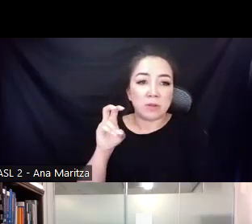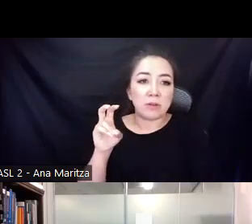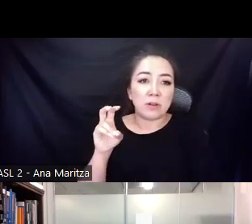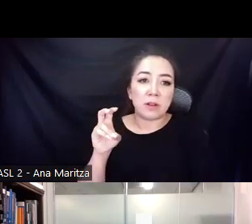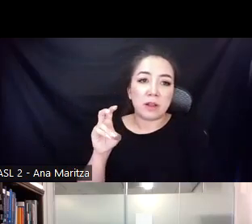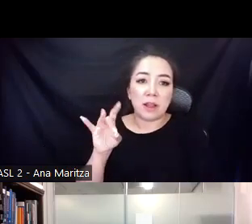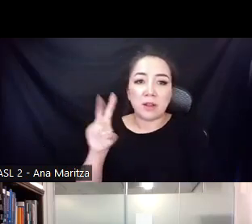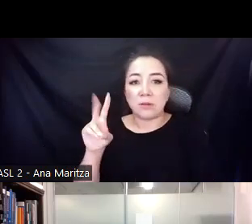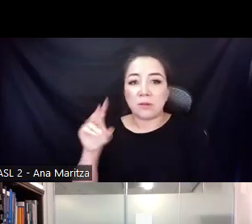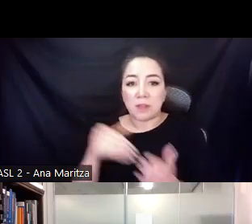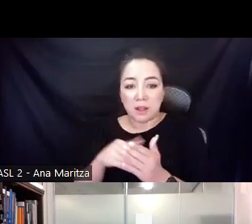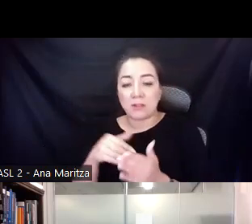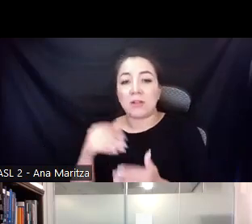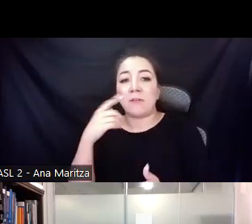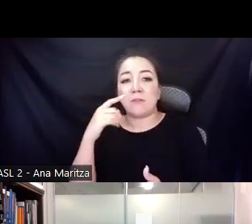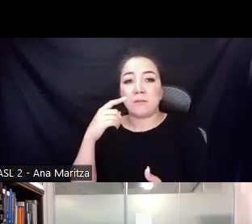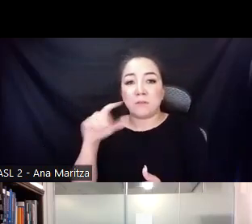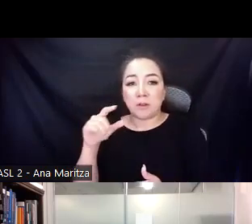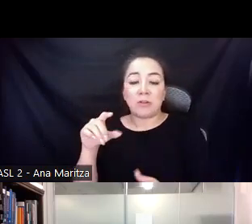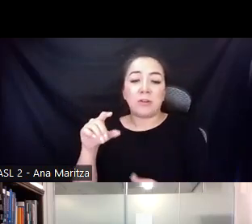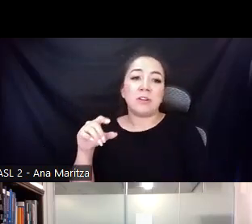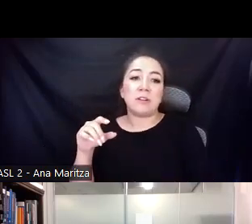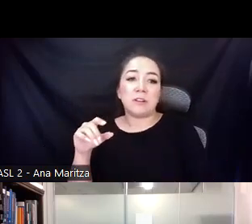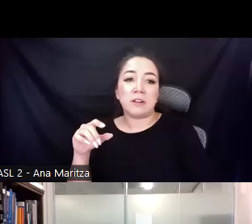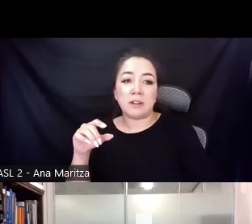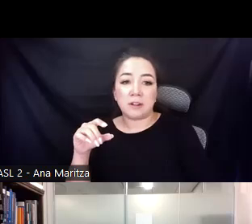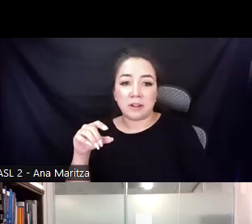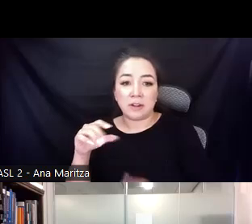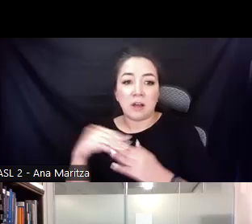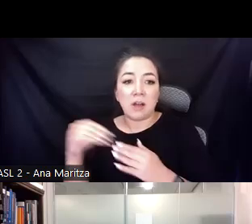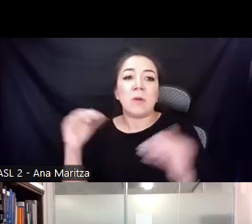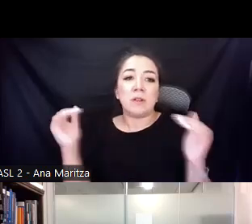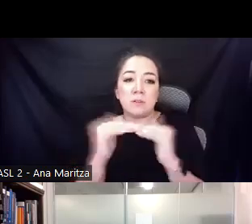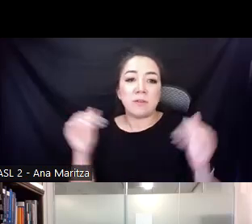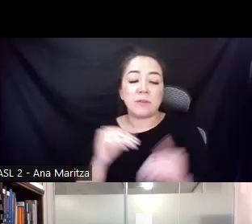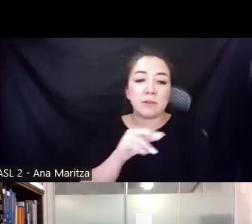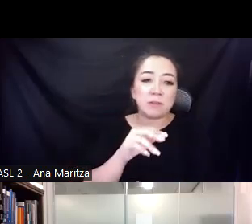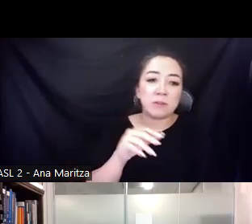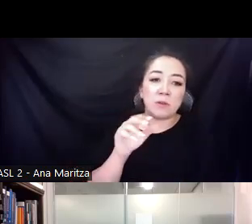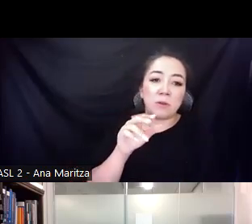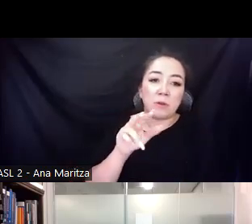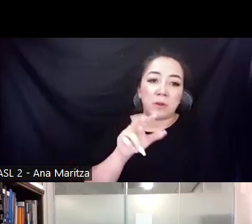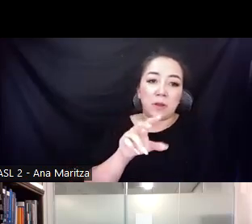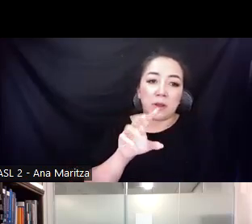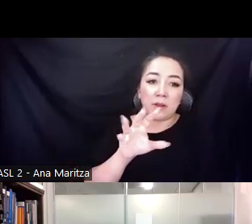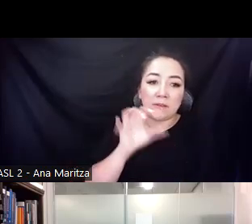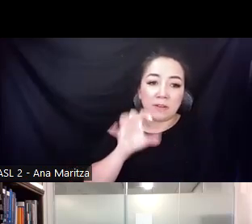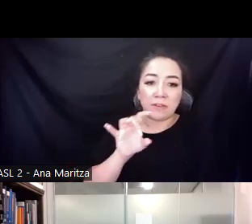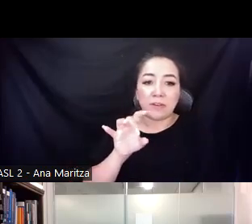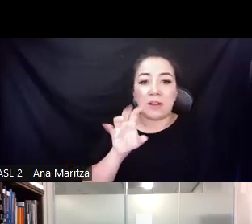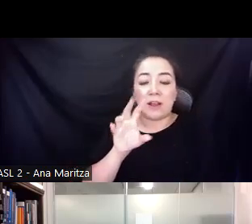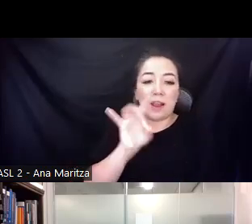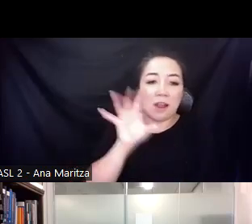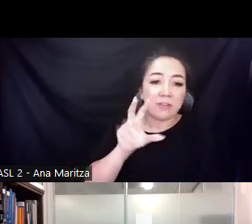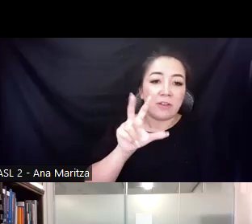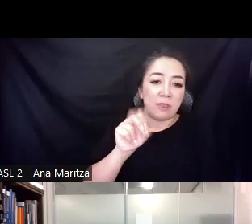$282,000 per center in 2008 dollars would be $392,000 this year, significantly more. And if we